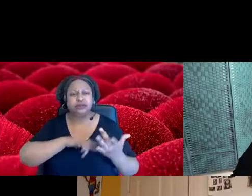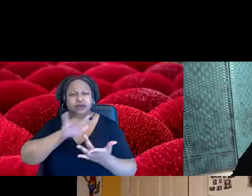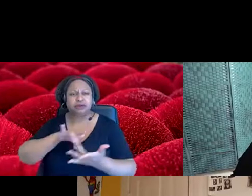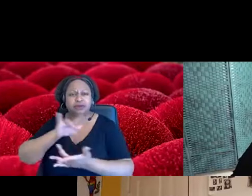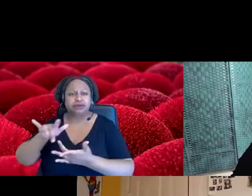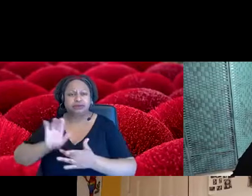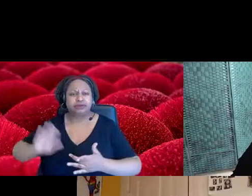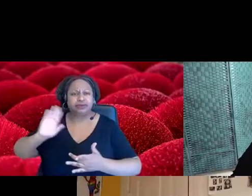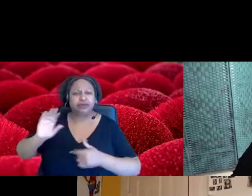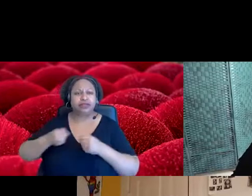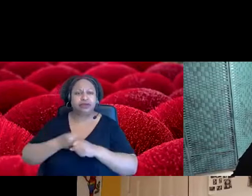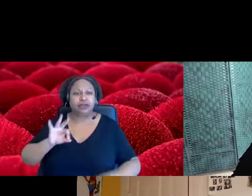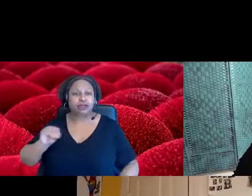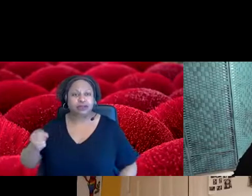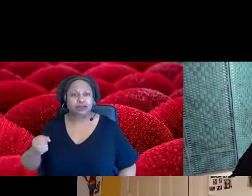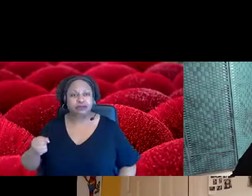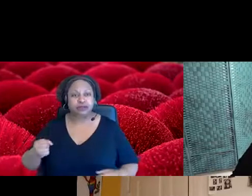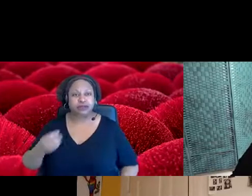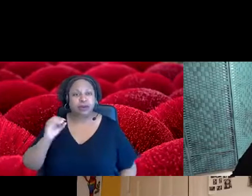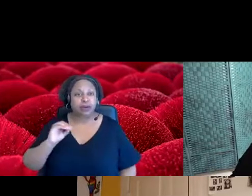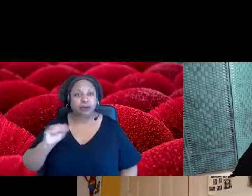been a, they're like, what's outreach? You know?